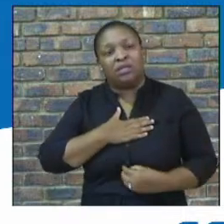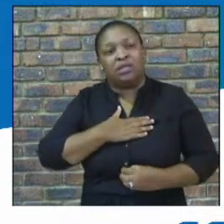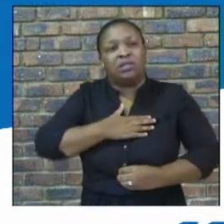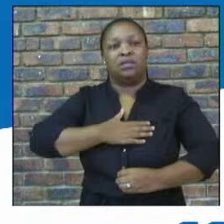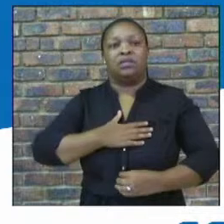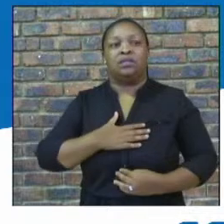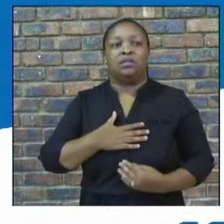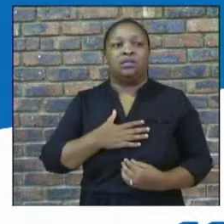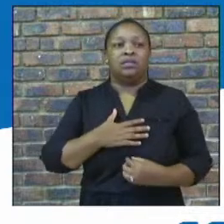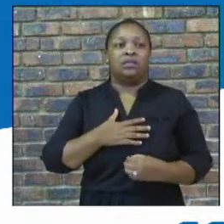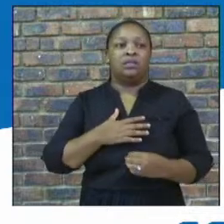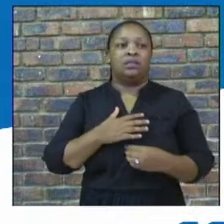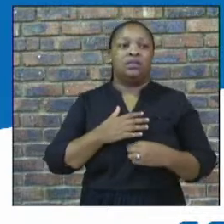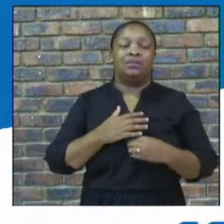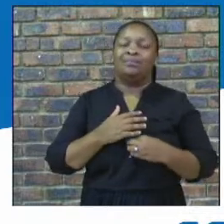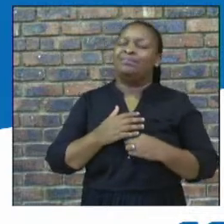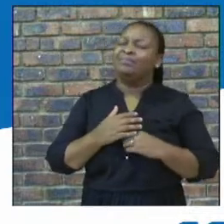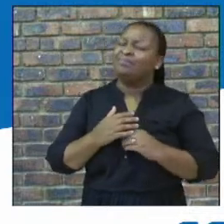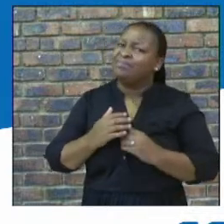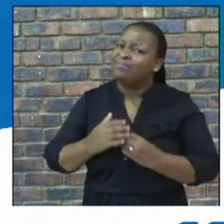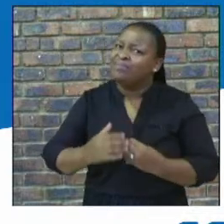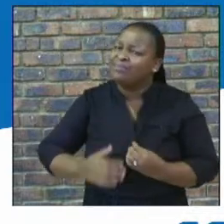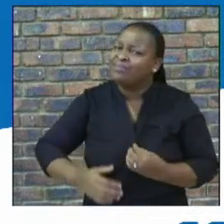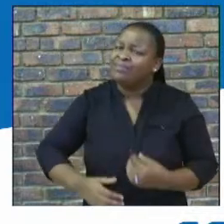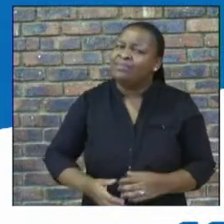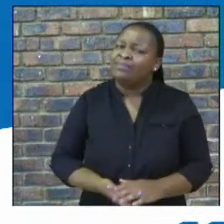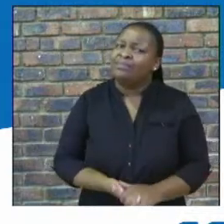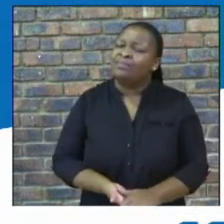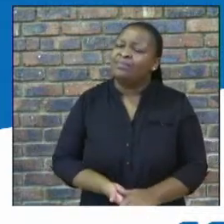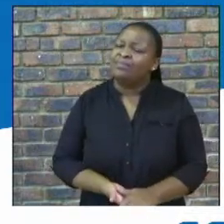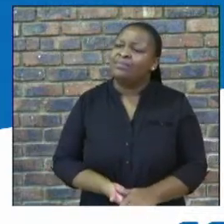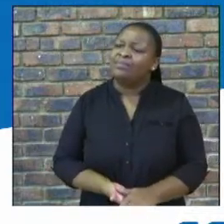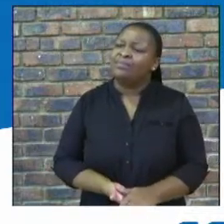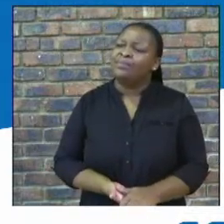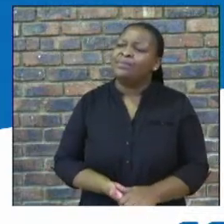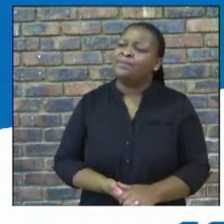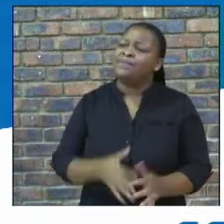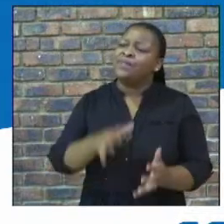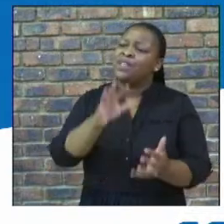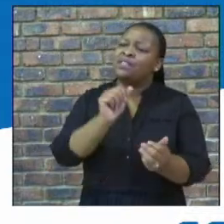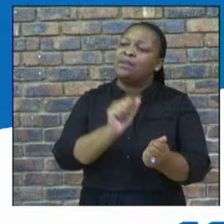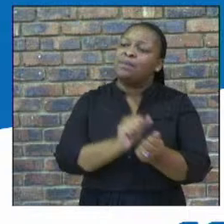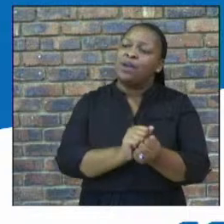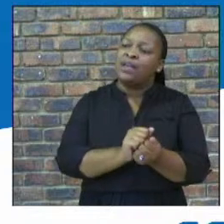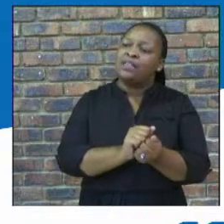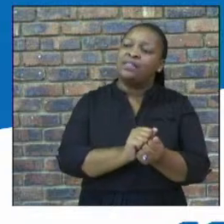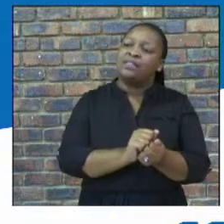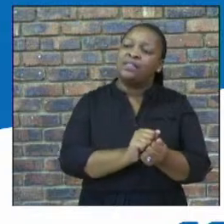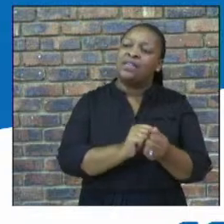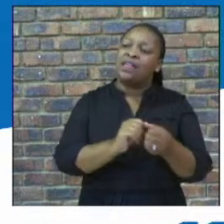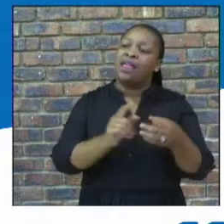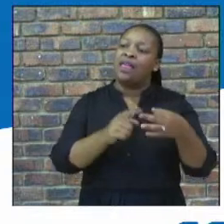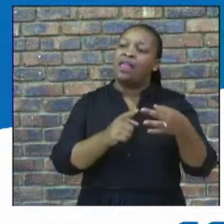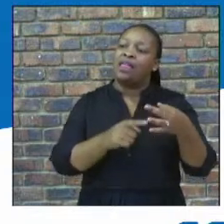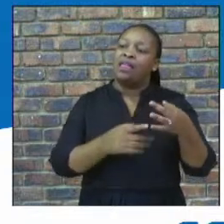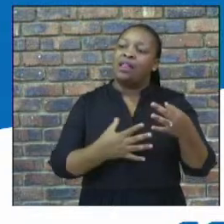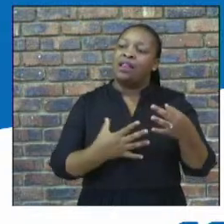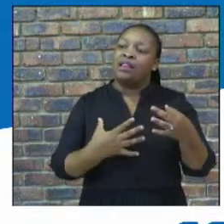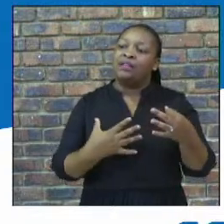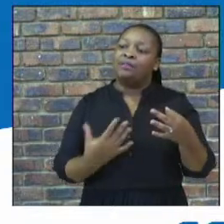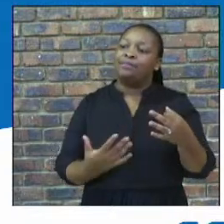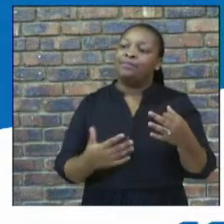collapsing of these 3 agencies into one has the potential, of course, to bring